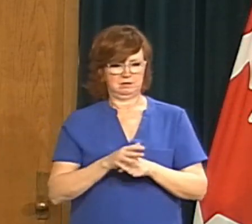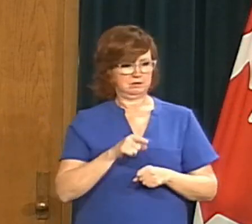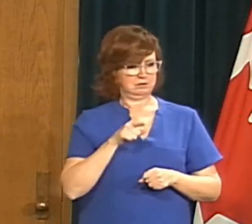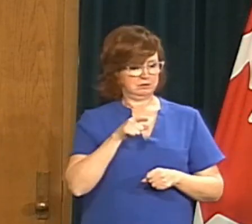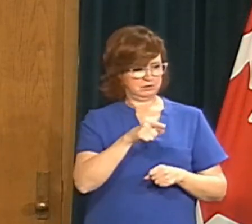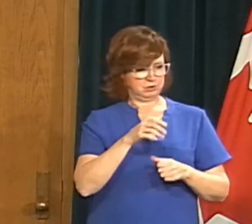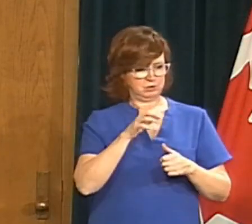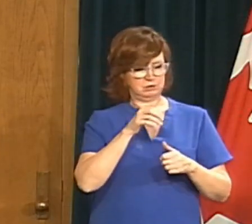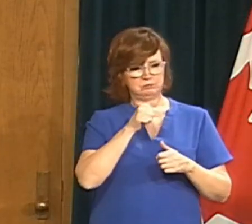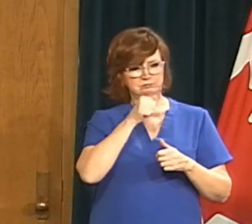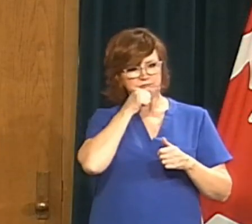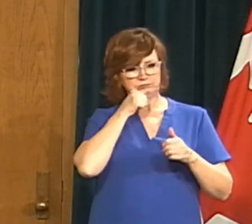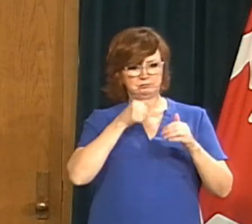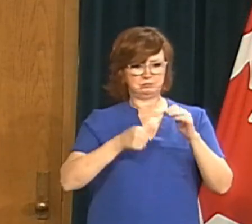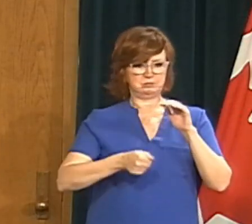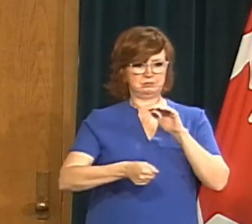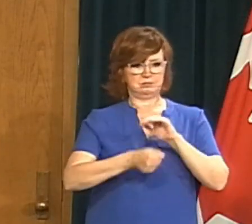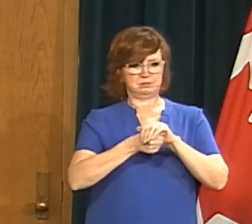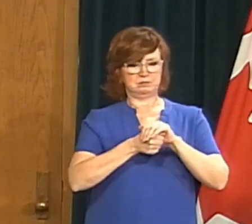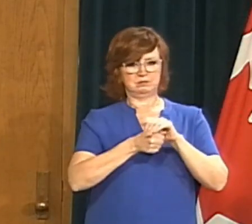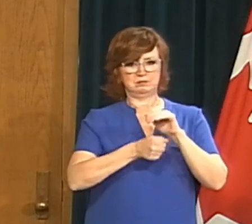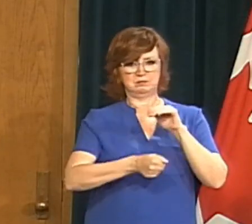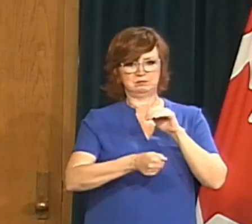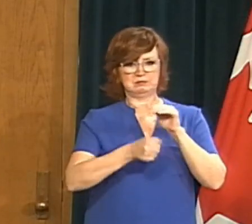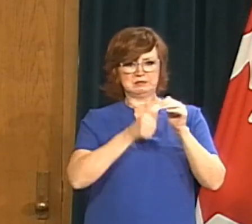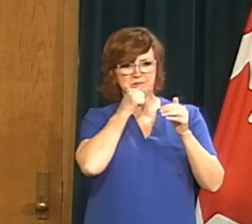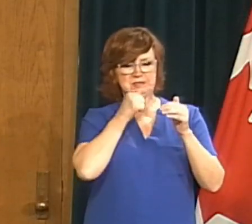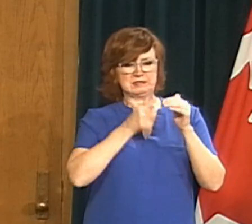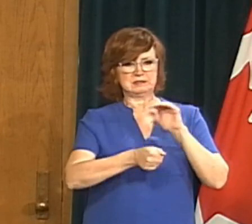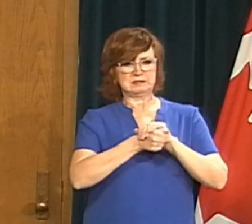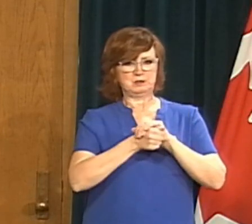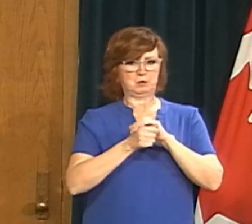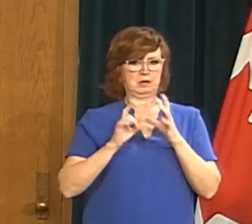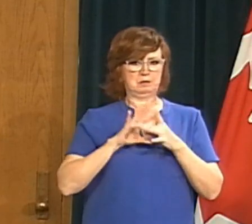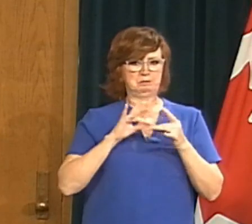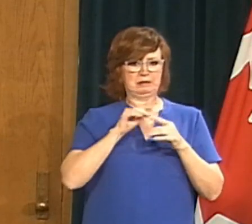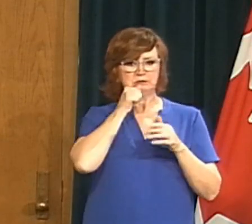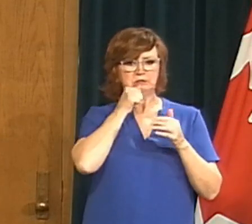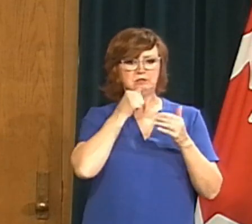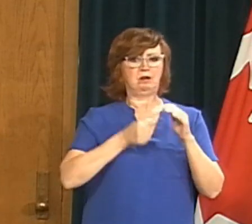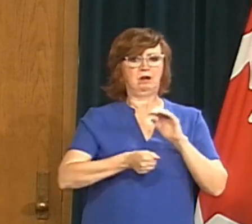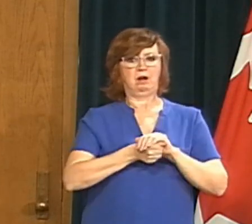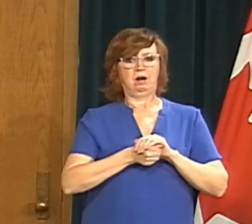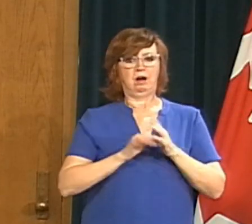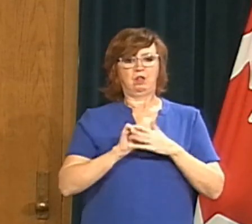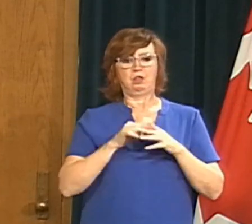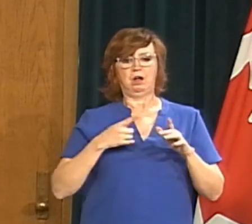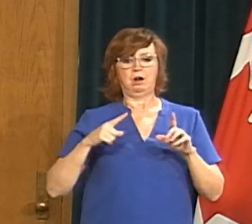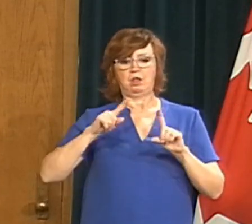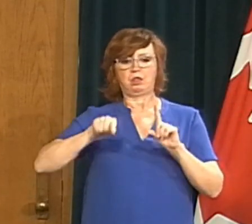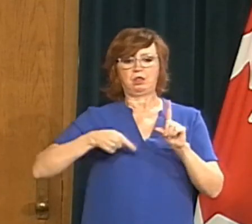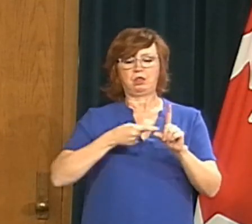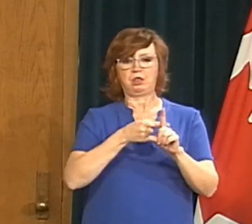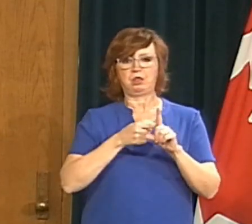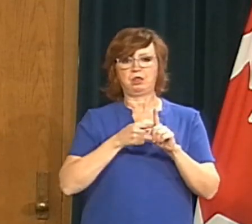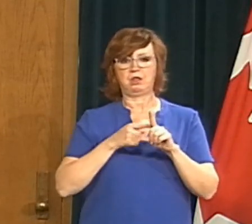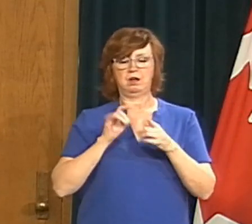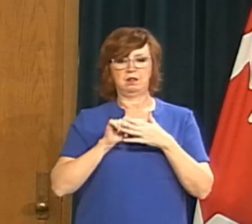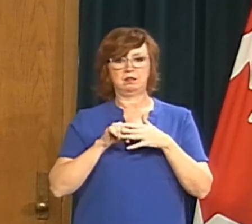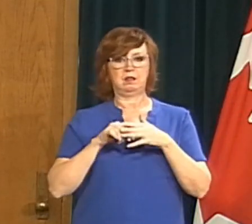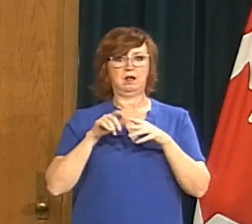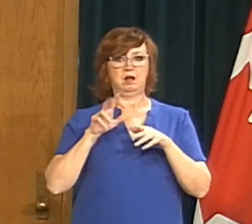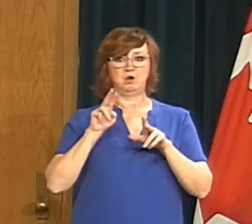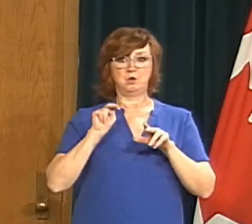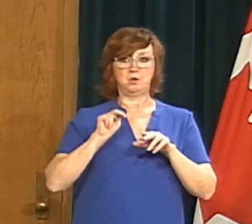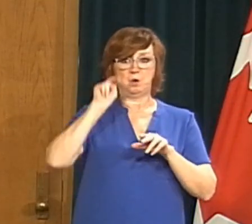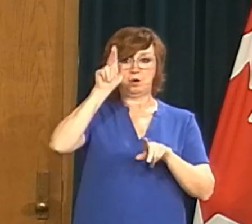following these public health orders to date? No, there's a suggestion that there is an isolated outbreak not only in the community of Loche,